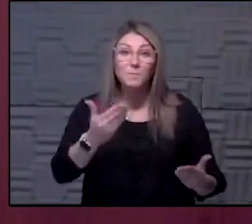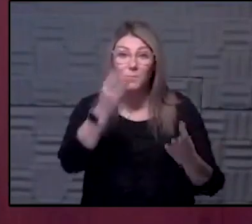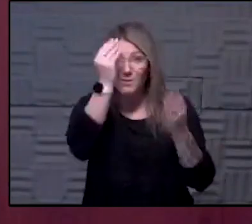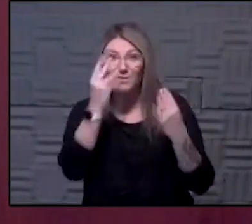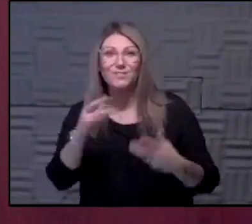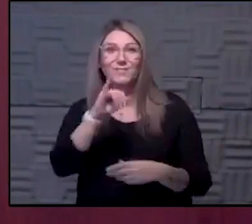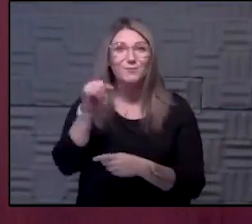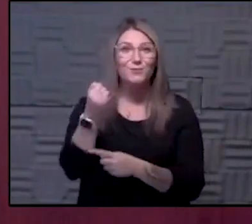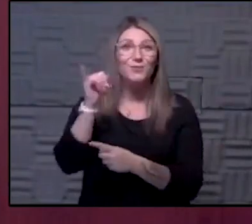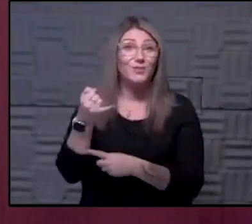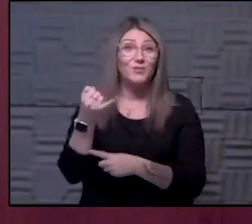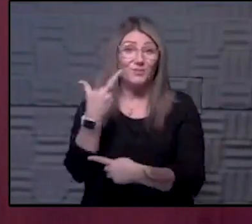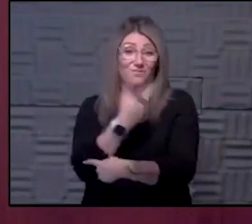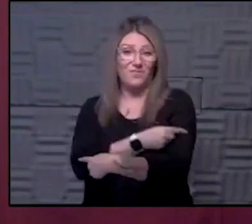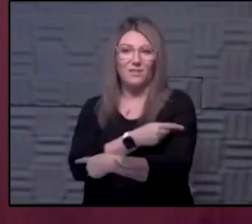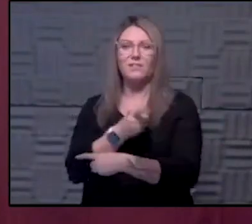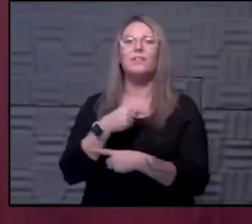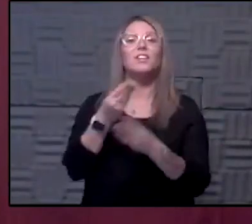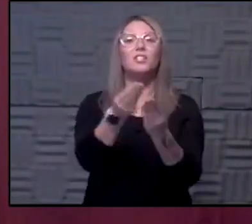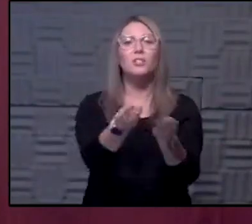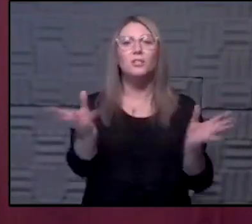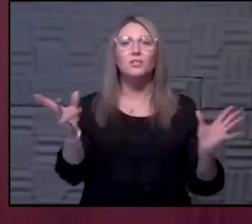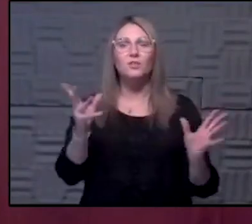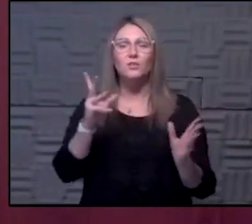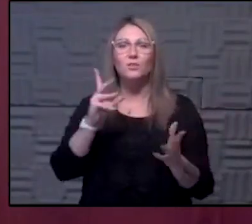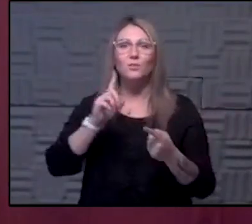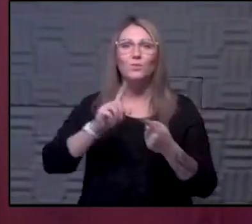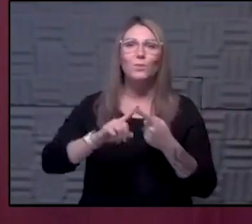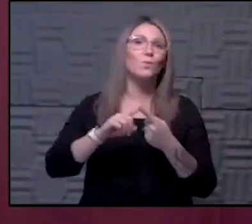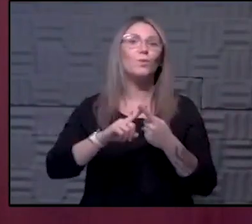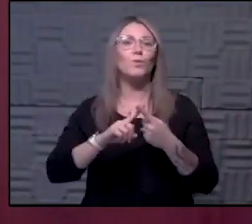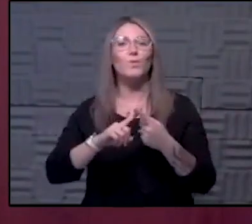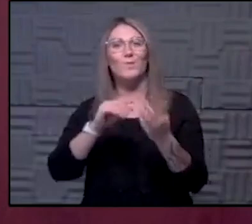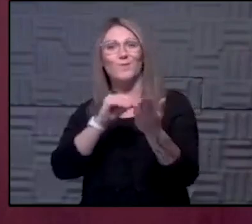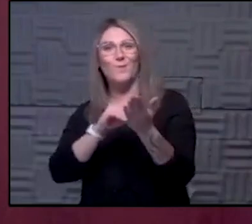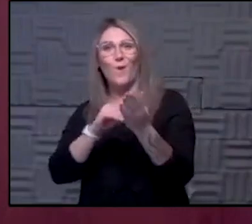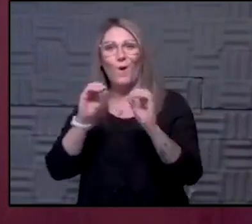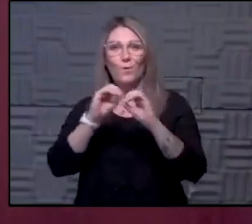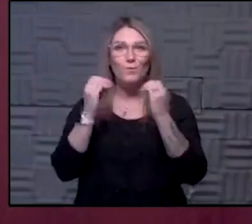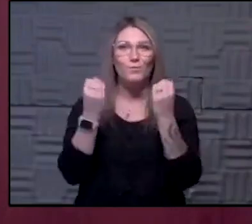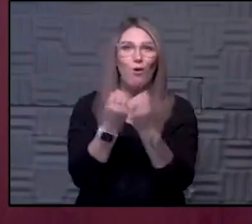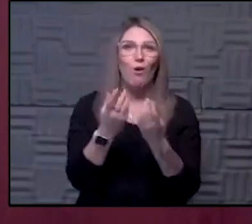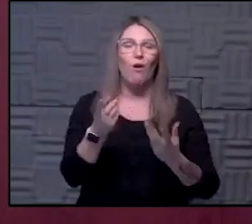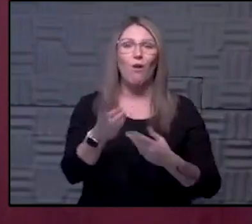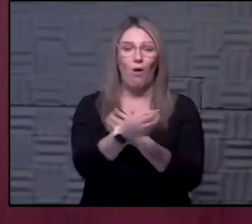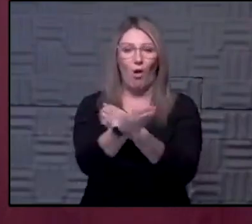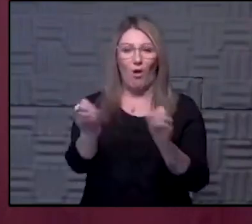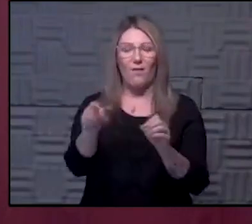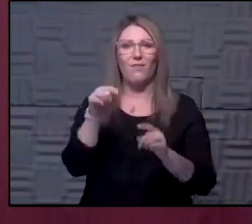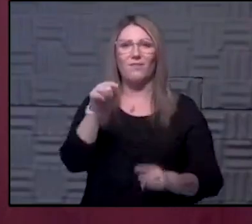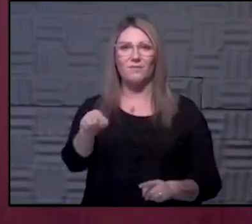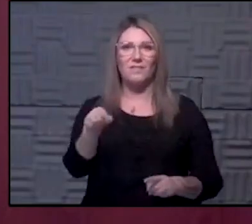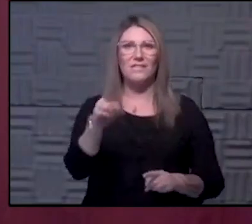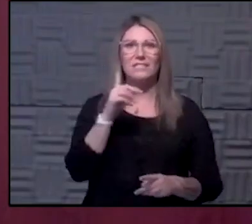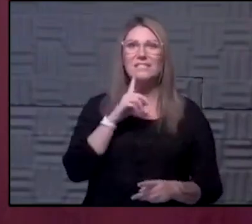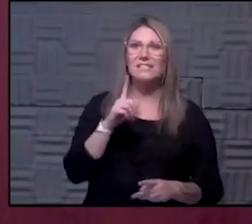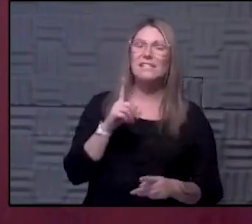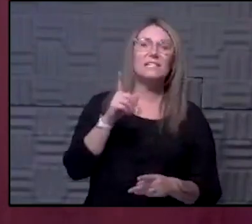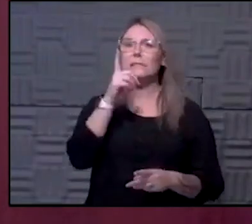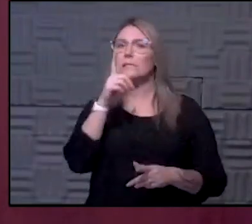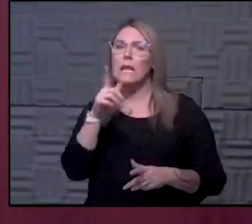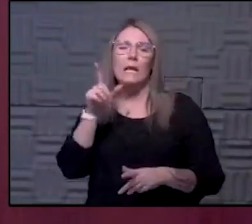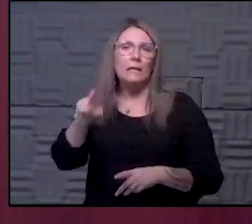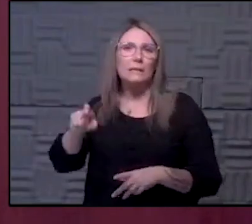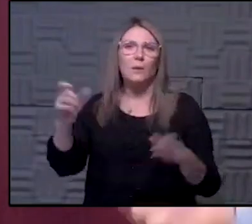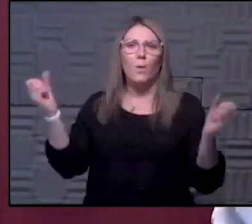J&J vaccine is I think it could be distributed to physicians' offices. If you look at it, its dynamics, it doesn't have to be kept at it's cold. It's more stable at